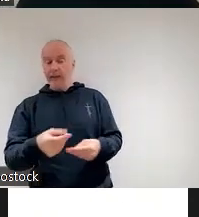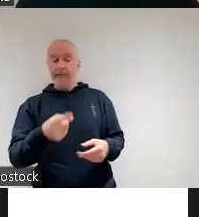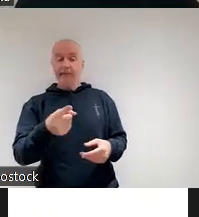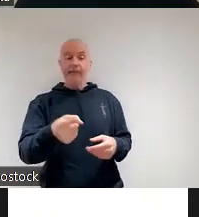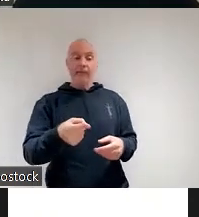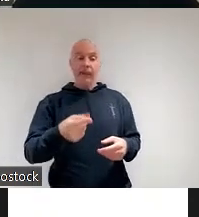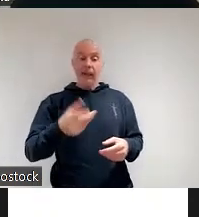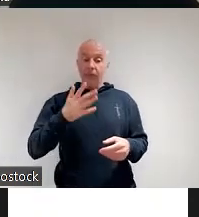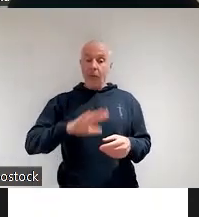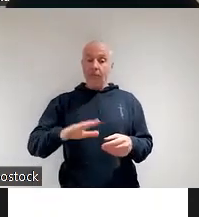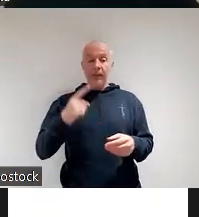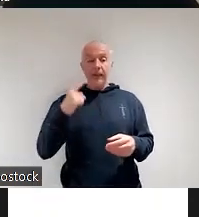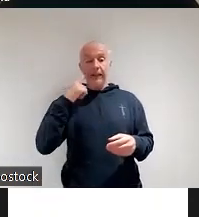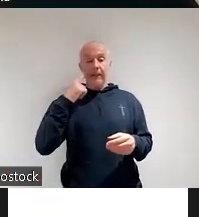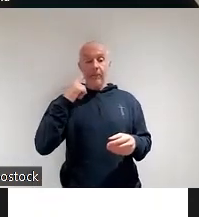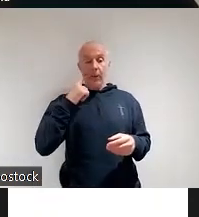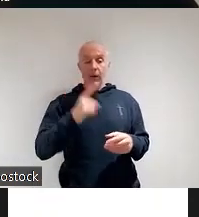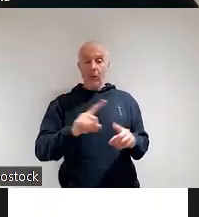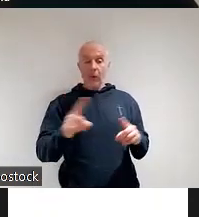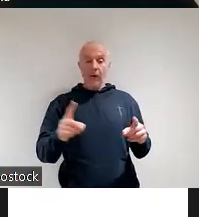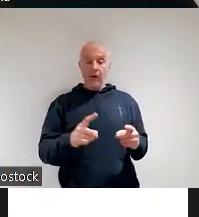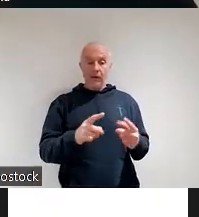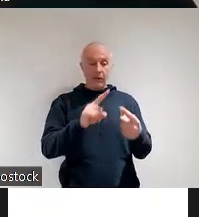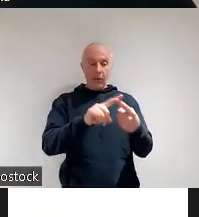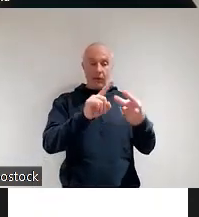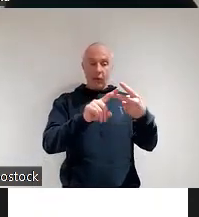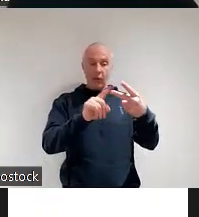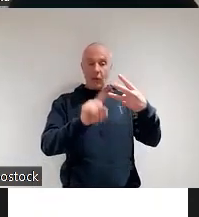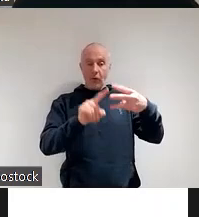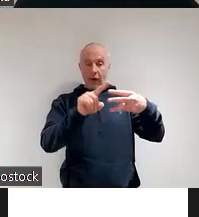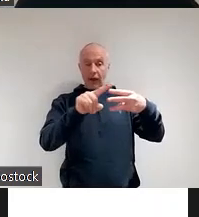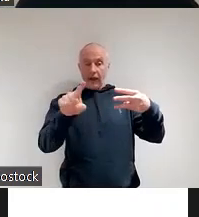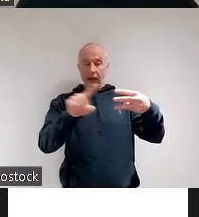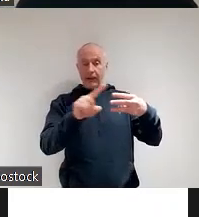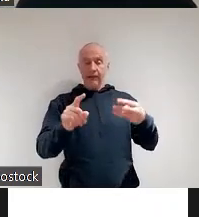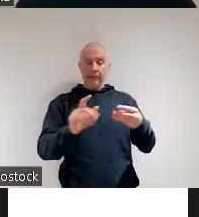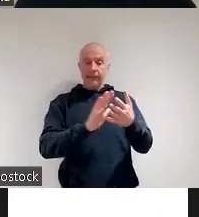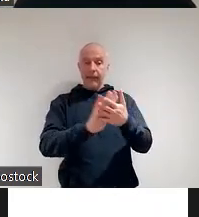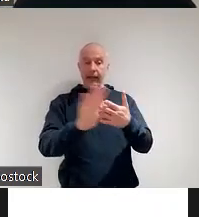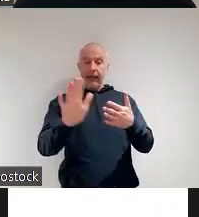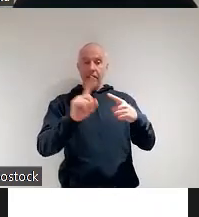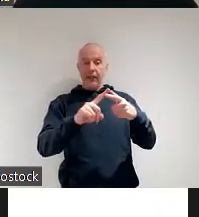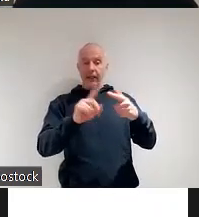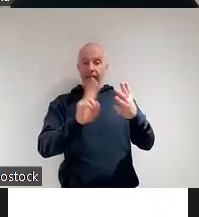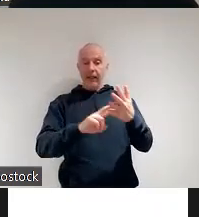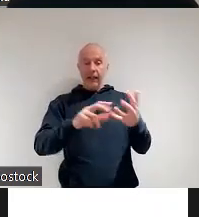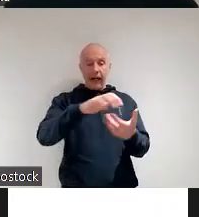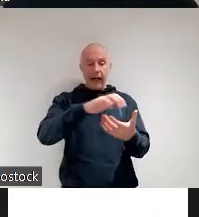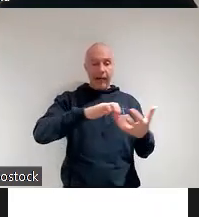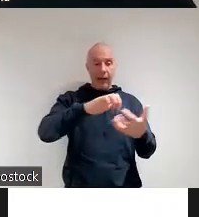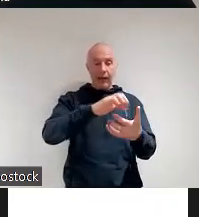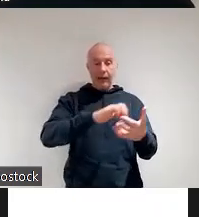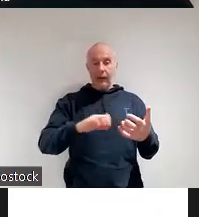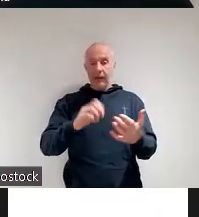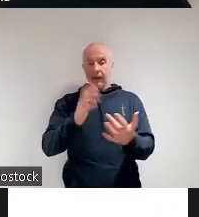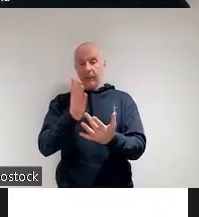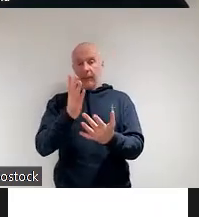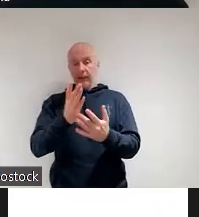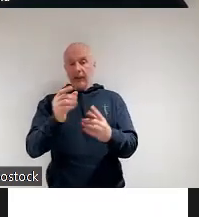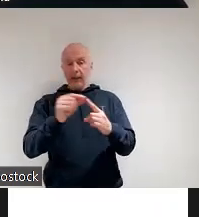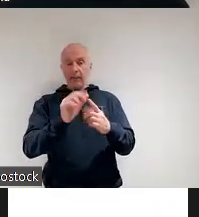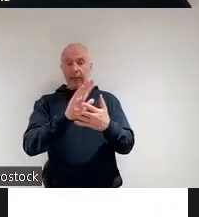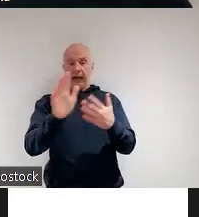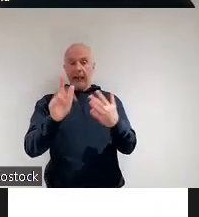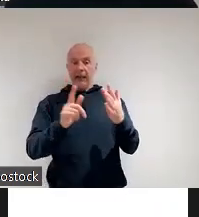want to make it simple, basically there are 3 major types. One is hybrid electrical vehicles. The middle one is plug-in